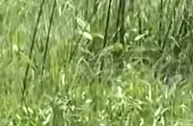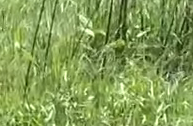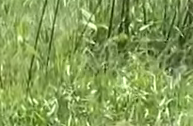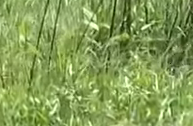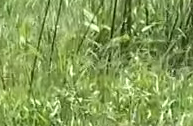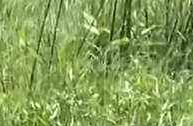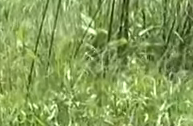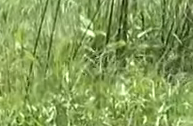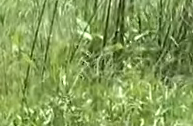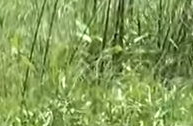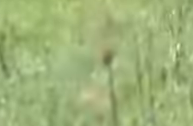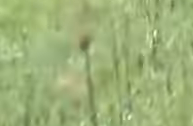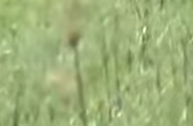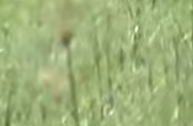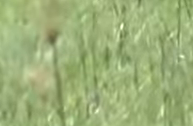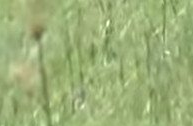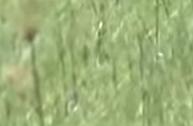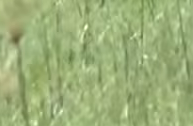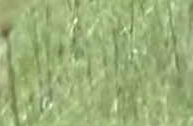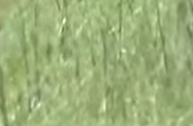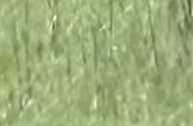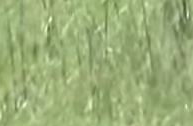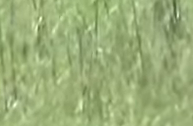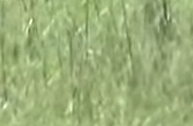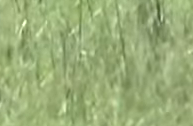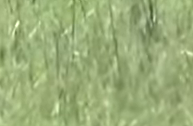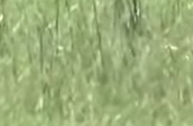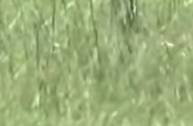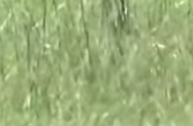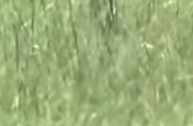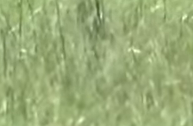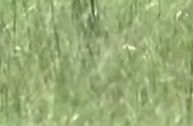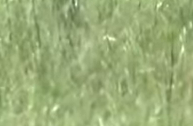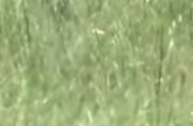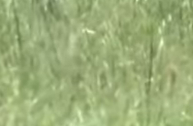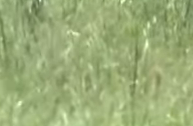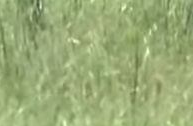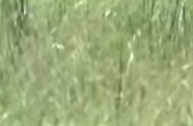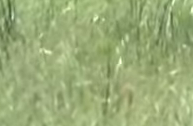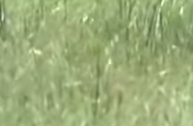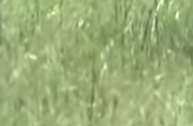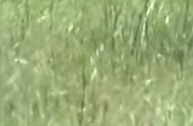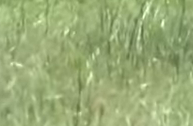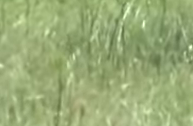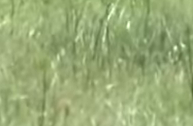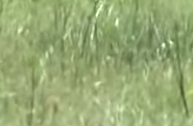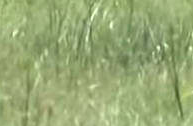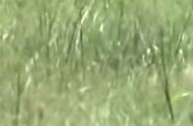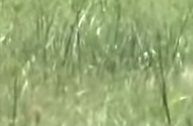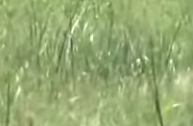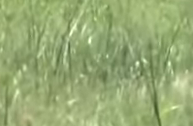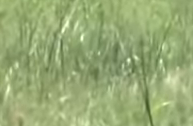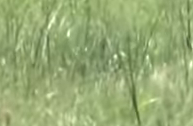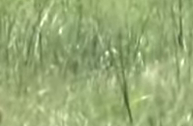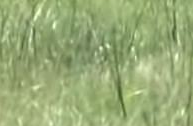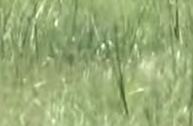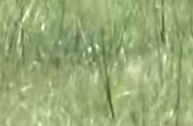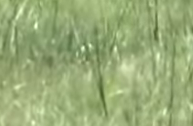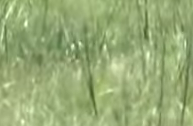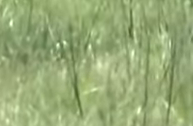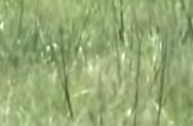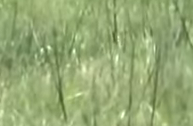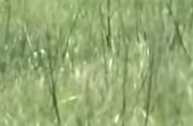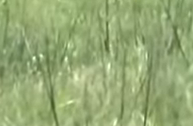those fortunate enough to witness it. Here, elephants roam freely,